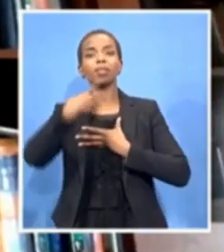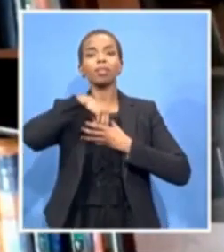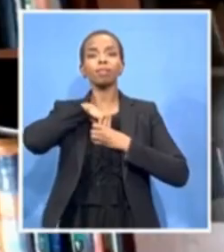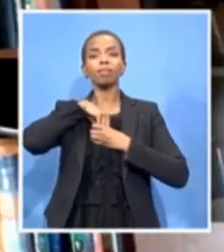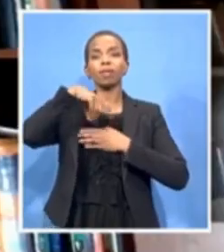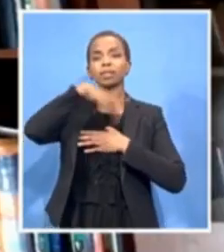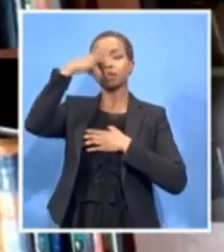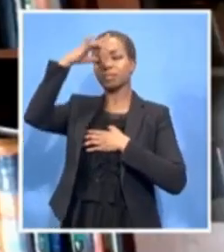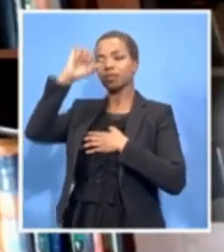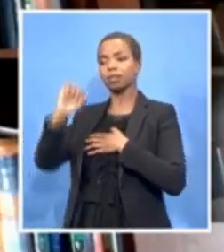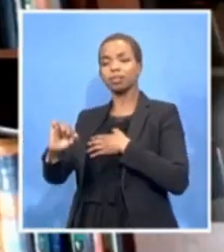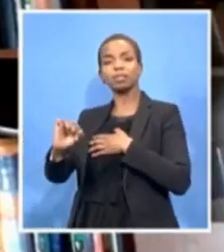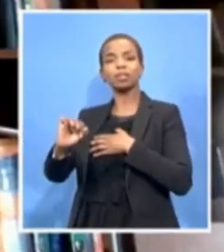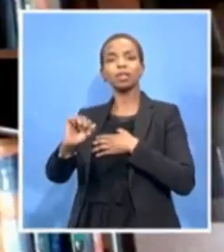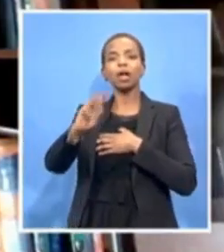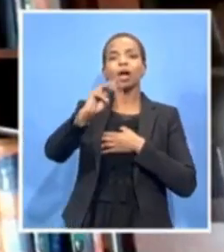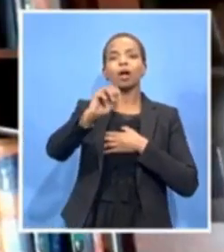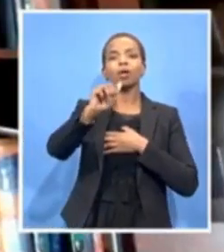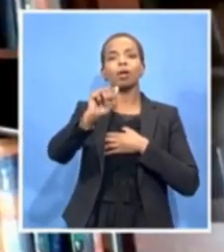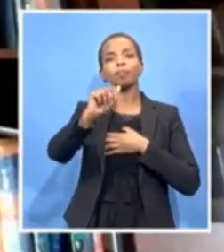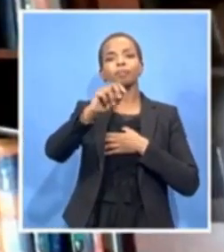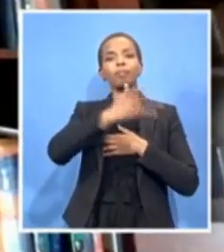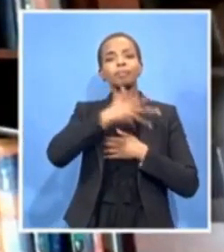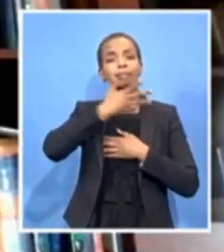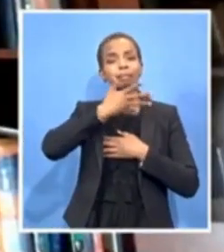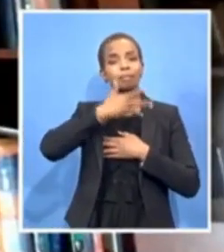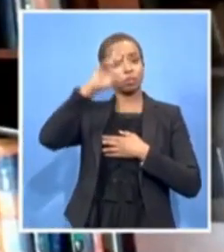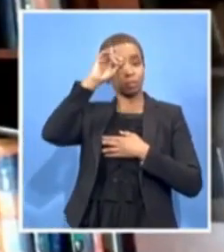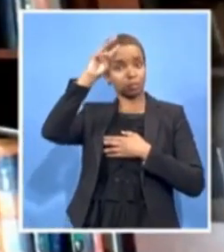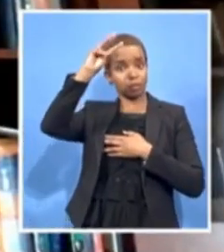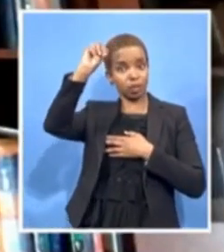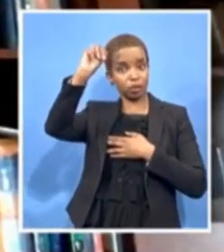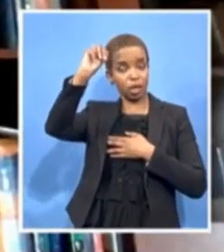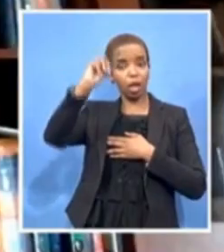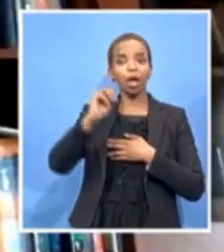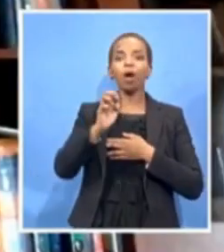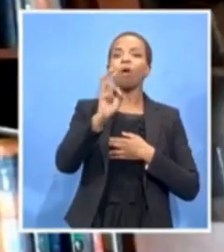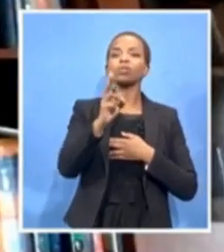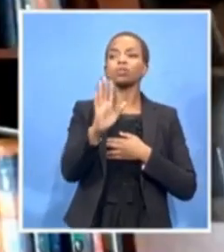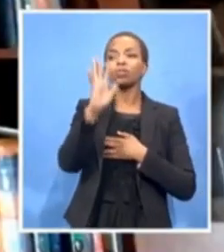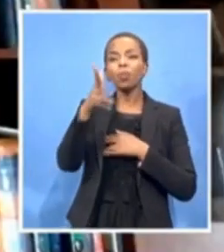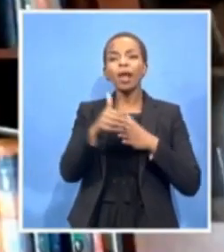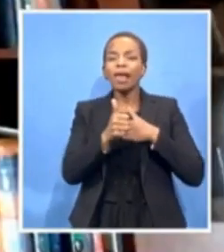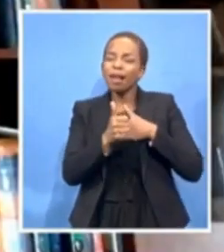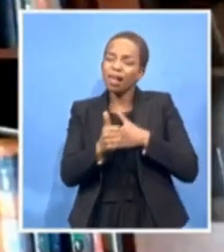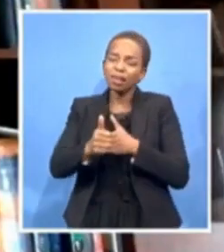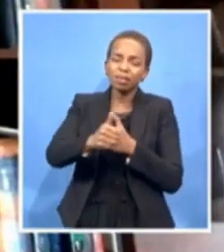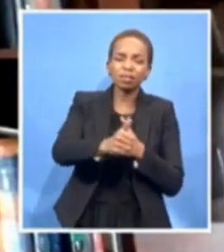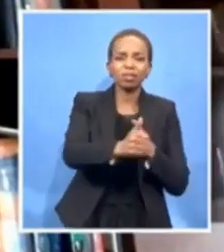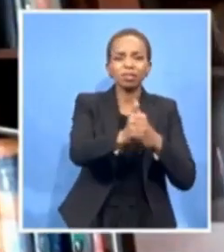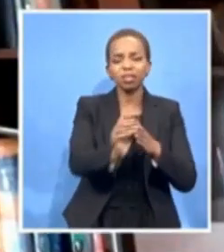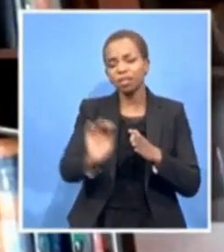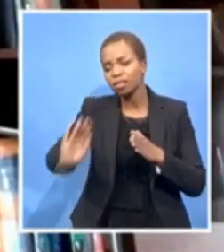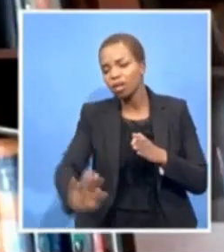Nelson Holisa Mandela, and he will lead the continent towards unity so that historians